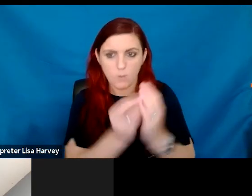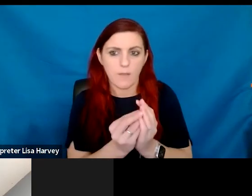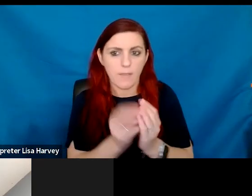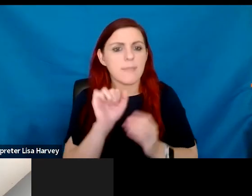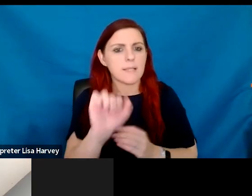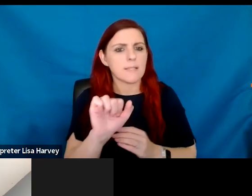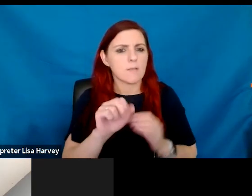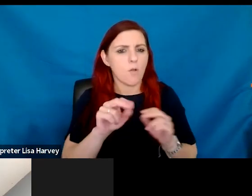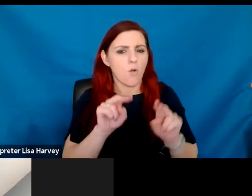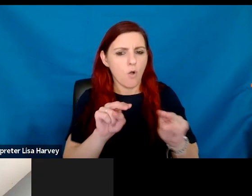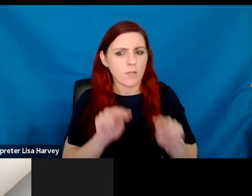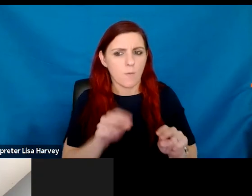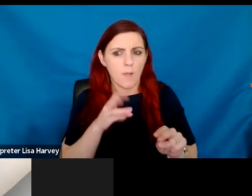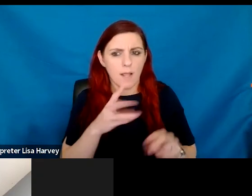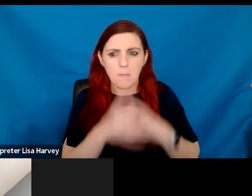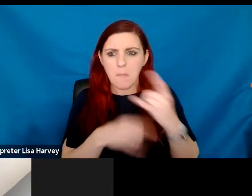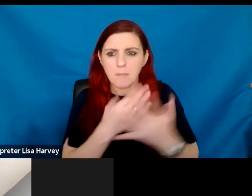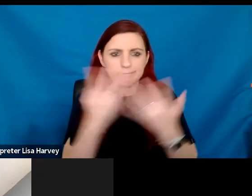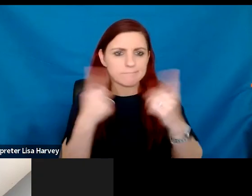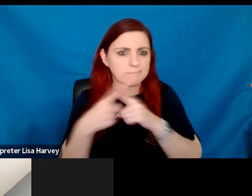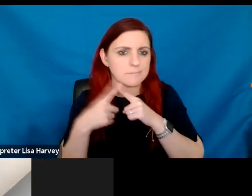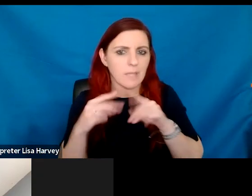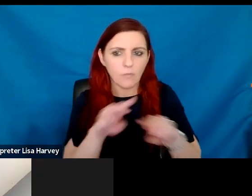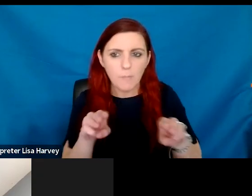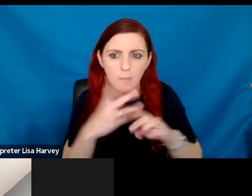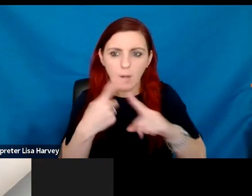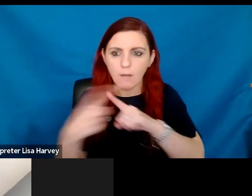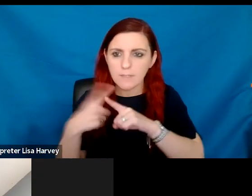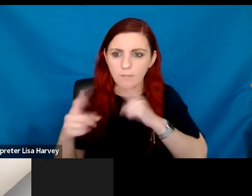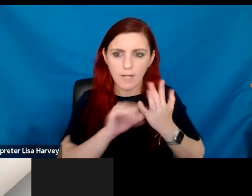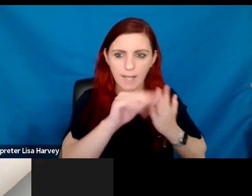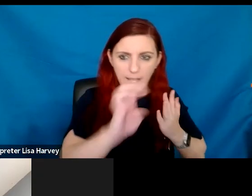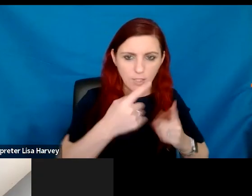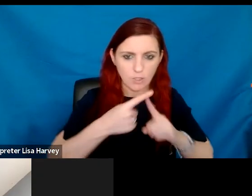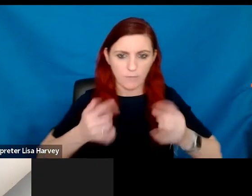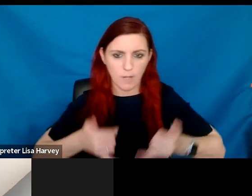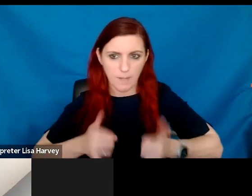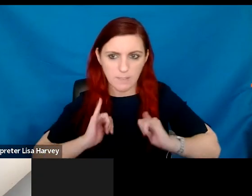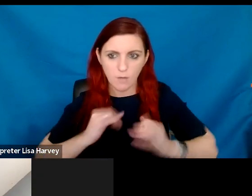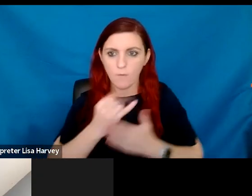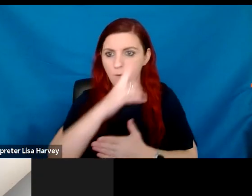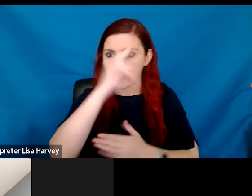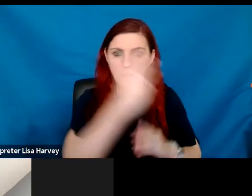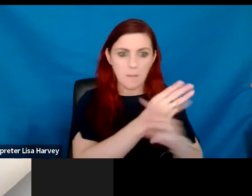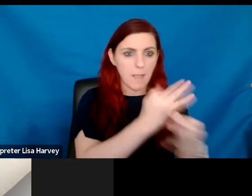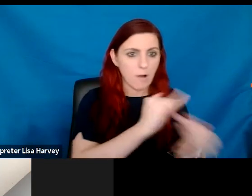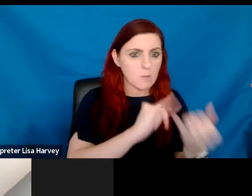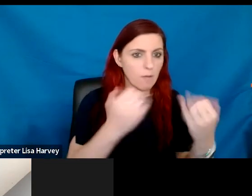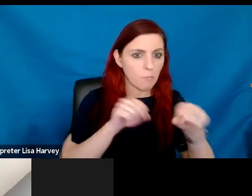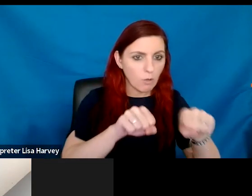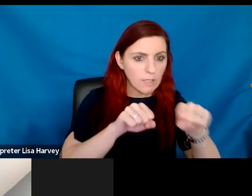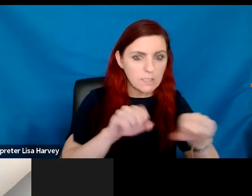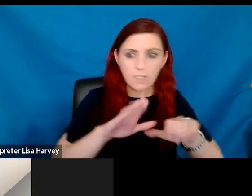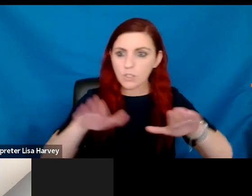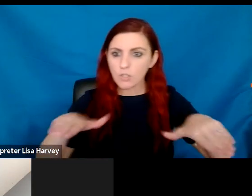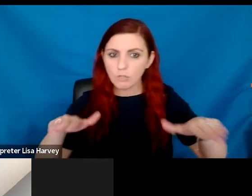carried out by a wide range of people of various ages and abilities. For example, parents with buggies, children's